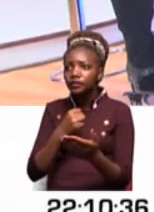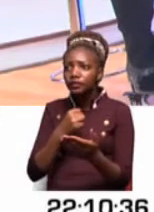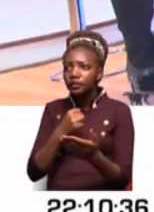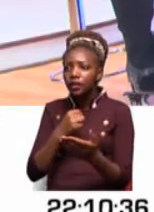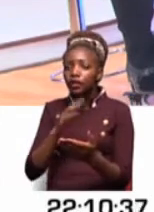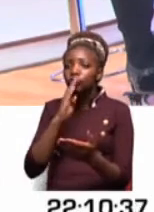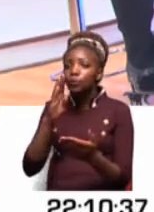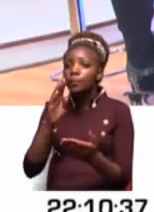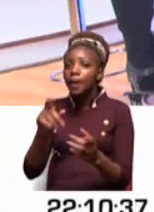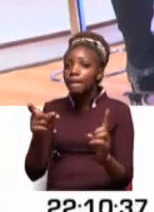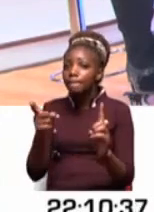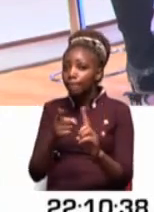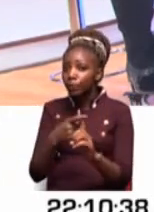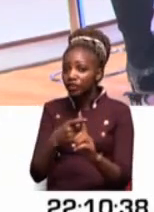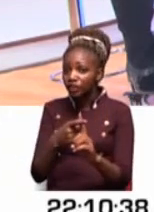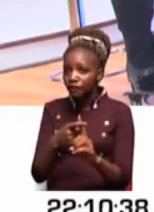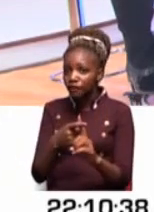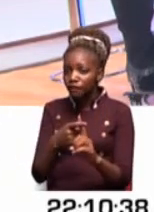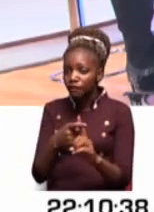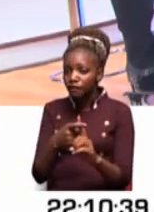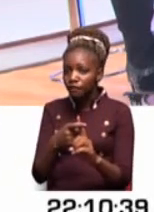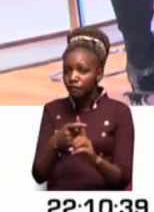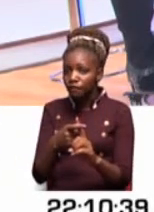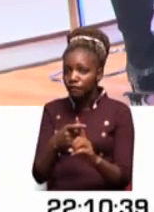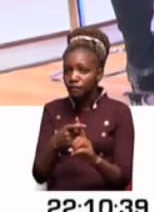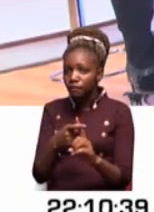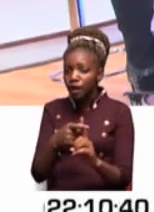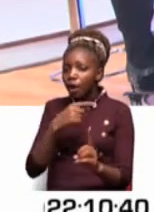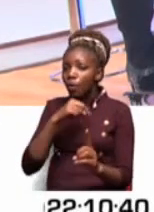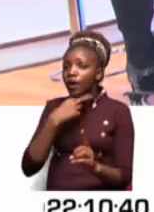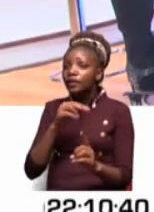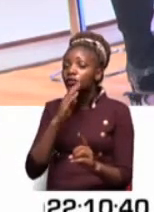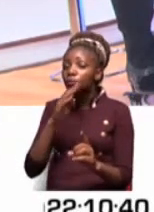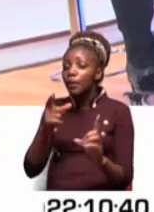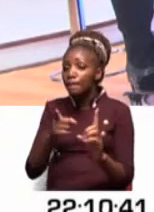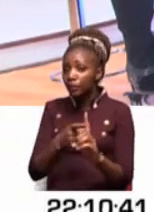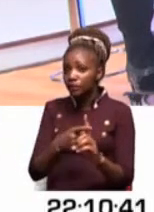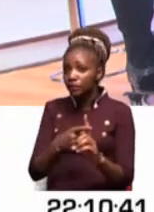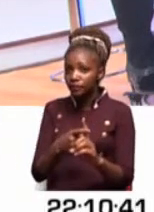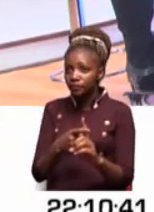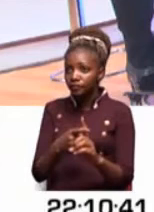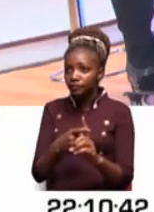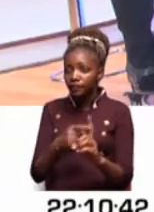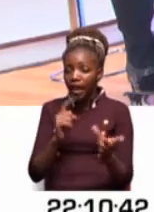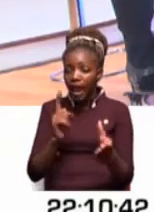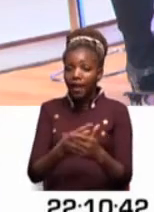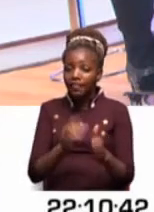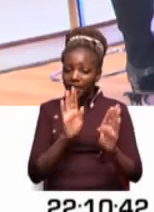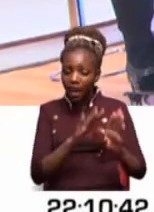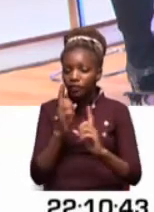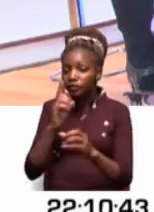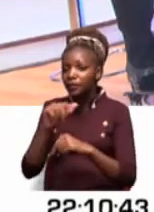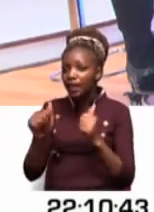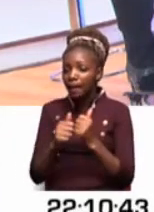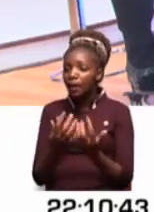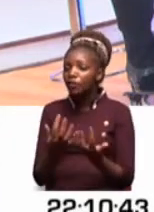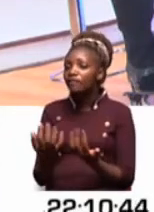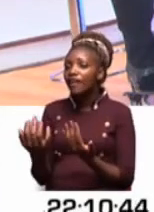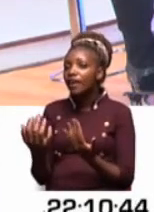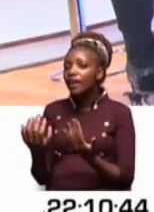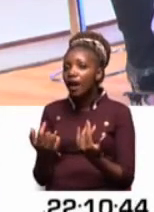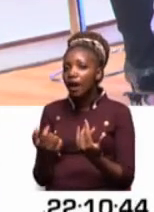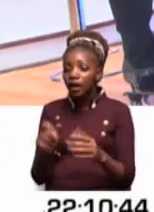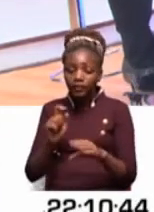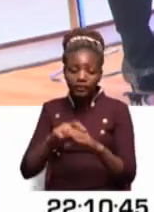positive because you cannot move out of this building mm-hmm. if you keep saying there is fire outside and without doubt there is no fire. Mm-hmm. And if you